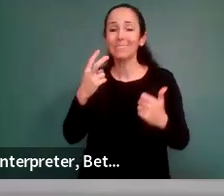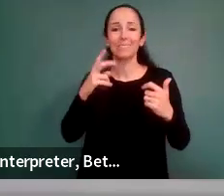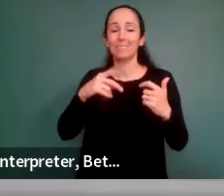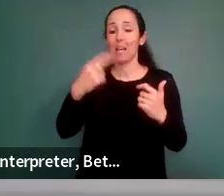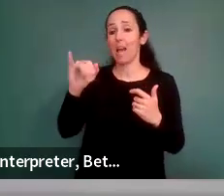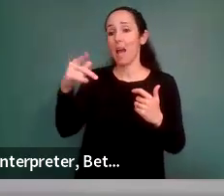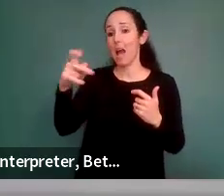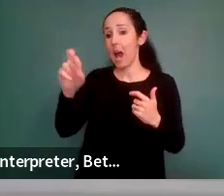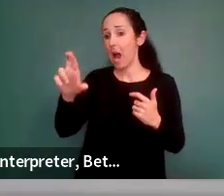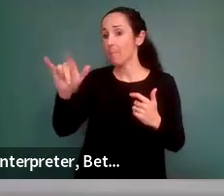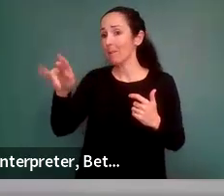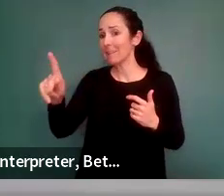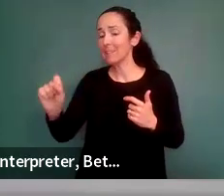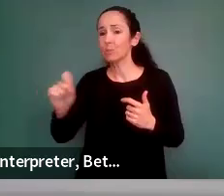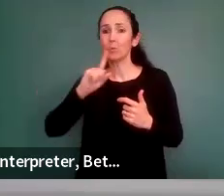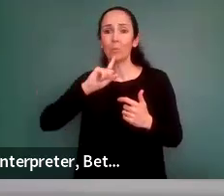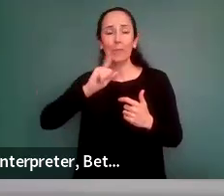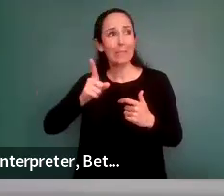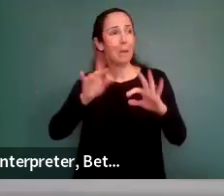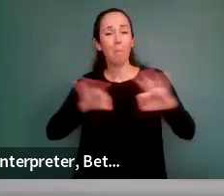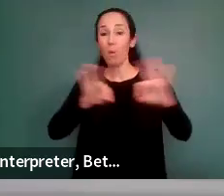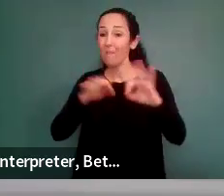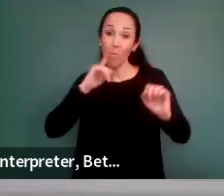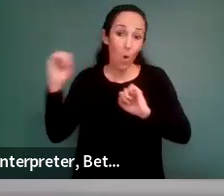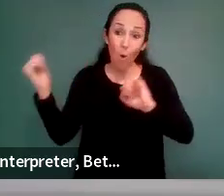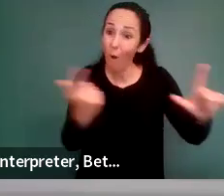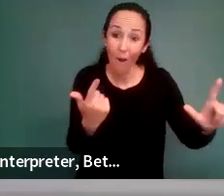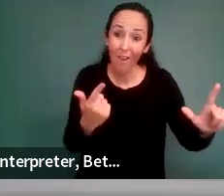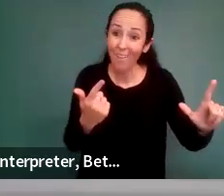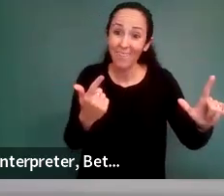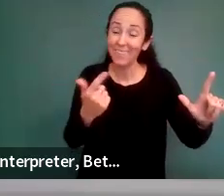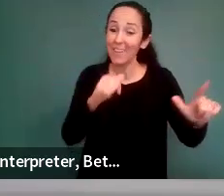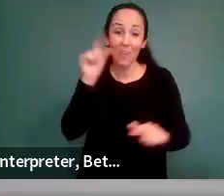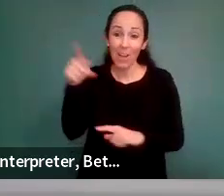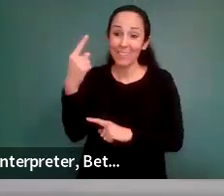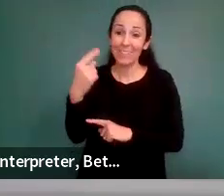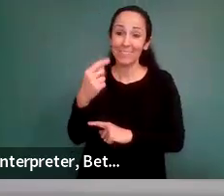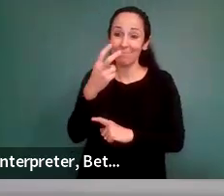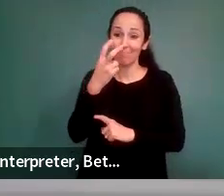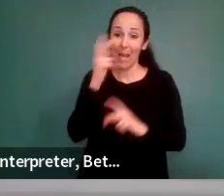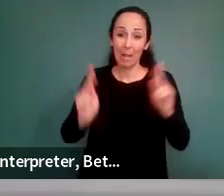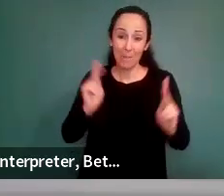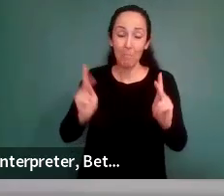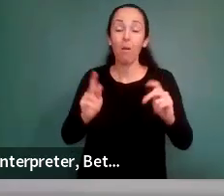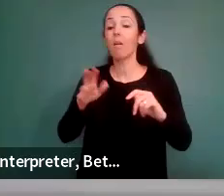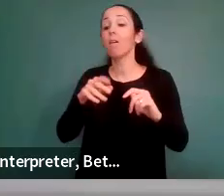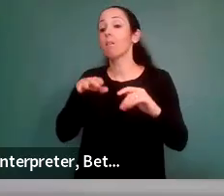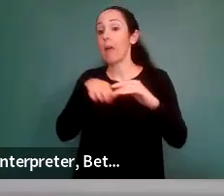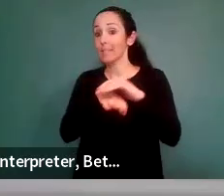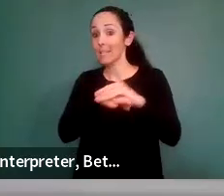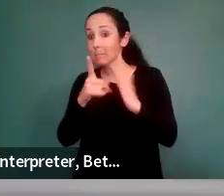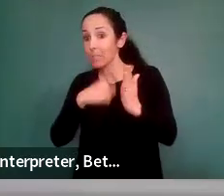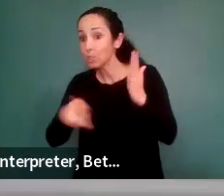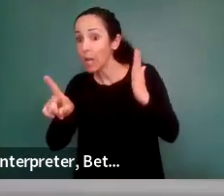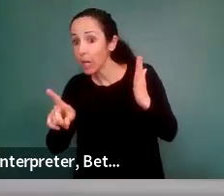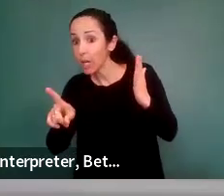hyperlinks are really important for everyone, as well as the accessibility checker. The accessibility checker is designed